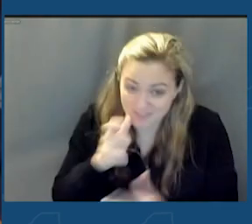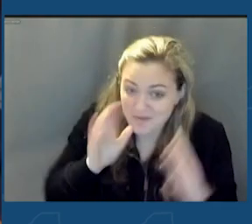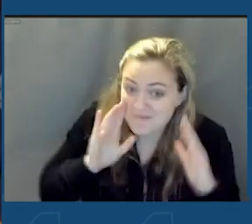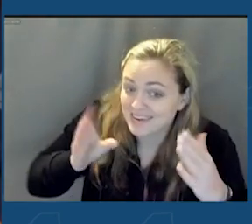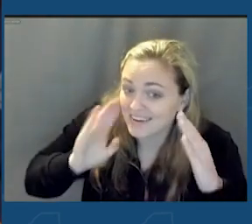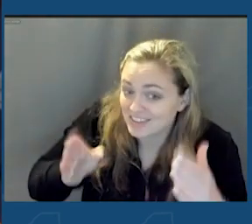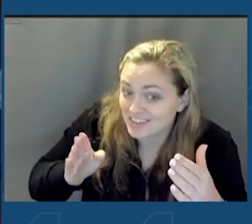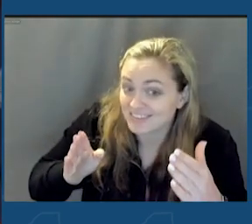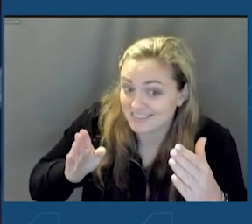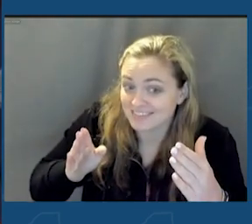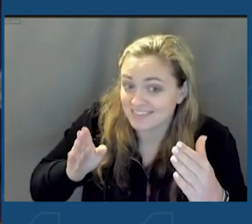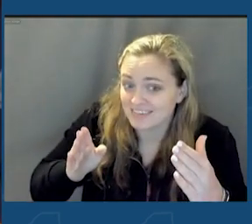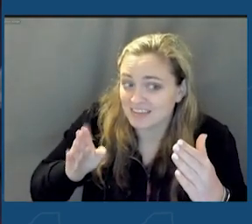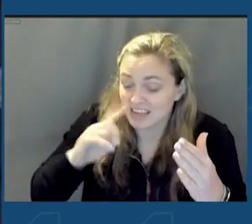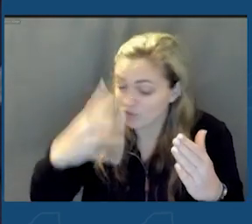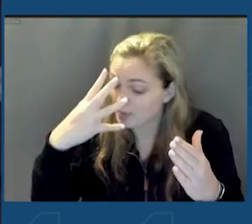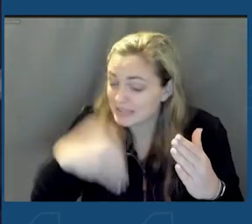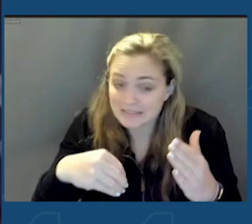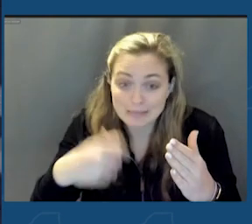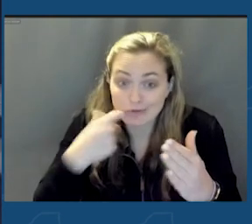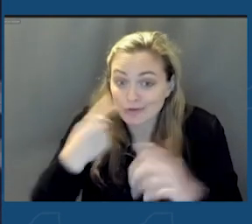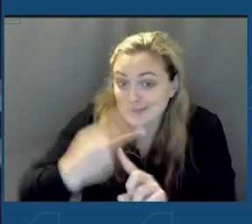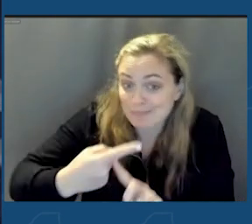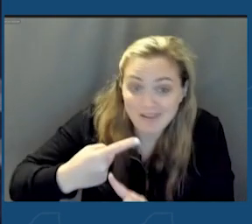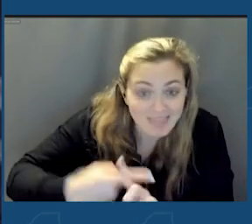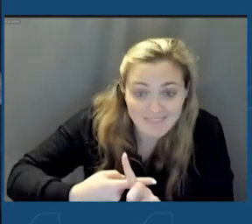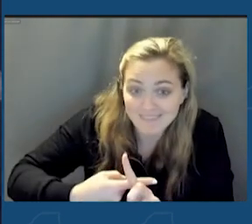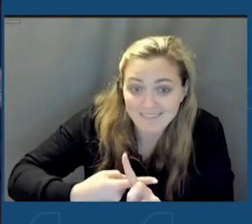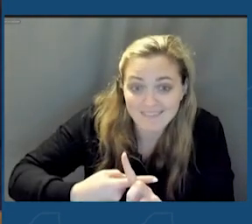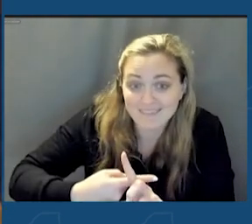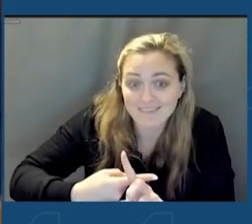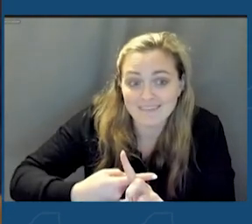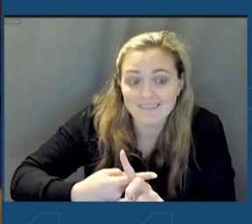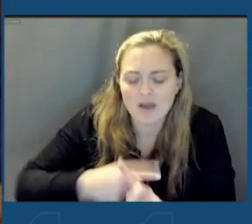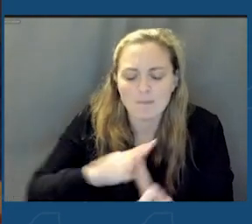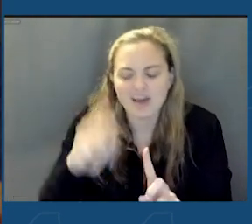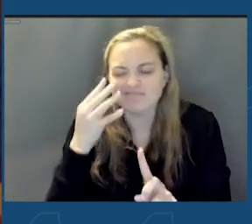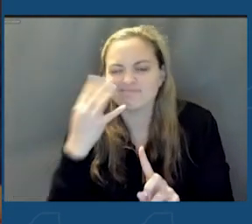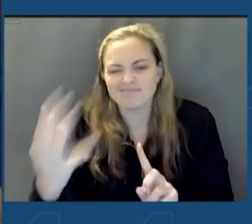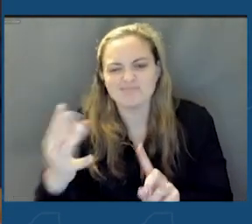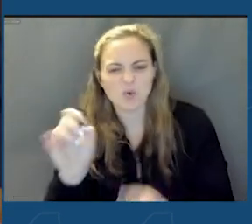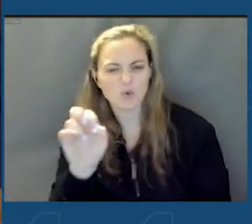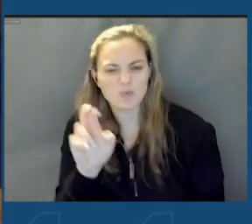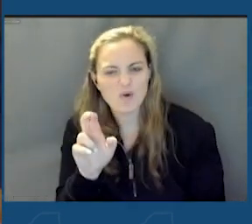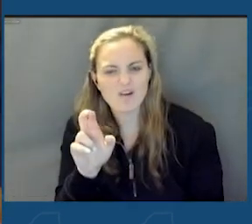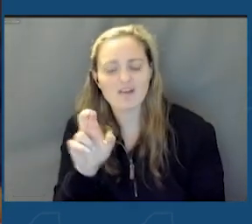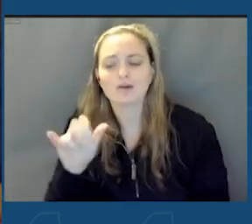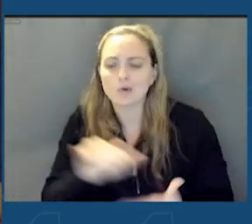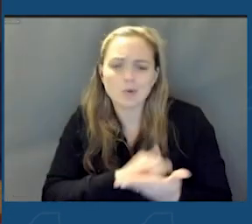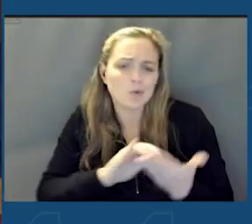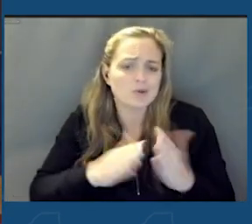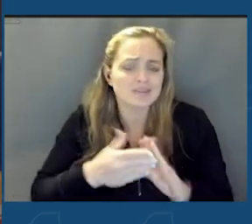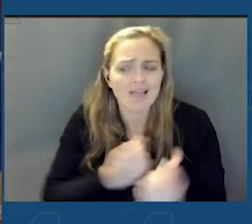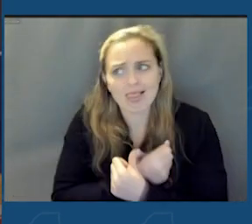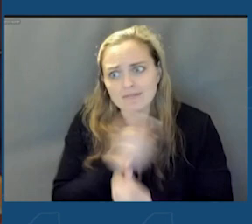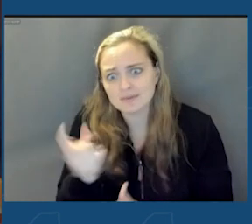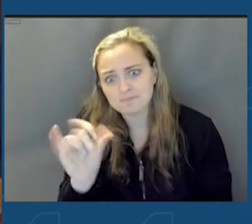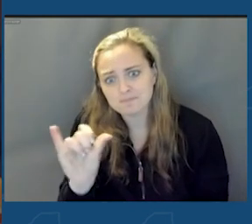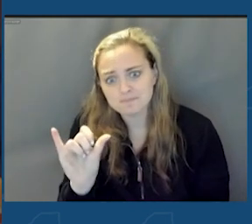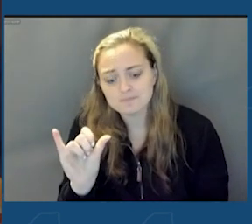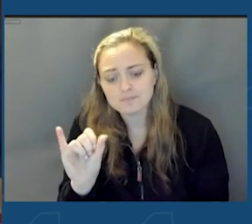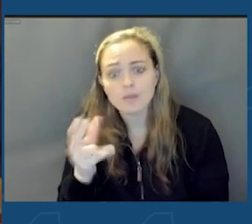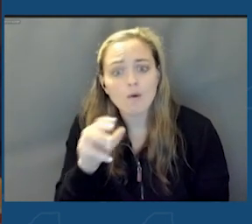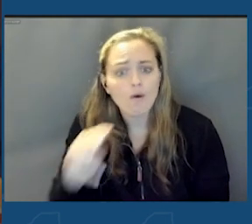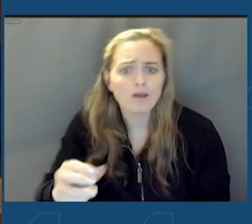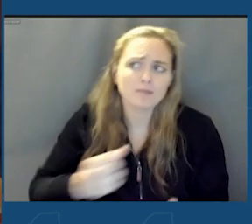case you've been asleep for the last month. But I told him that New York City loves him as well, that Harlem loves